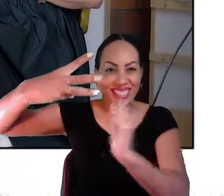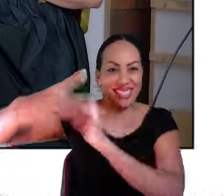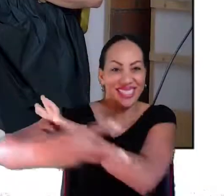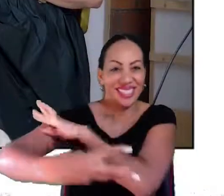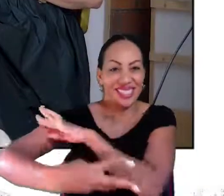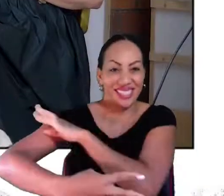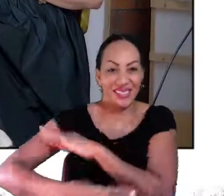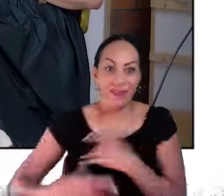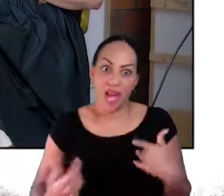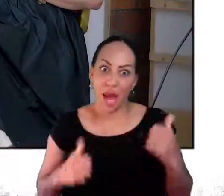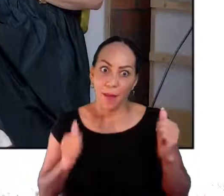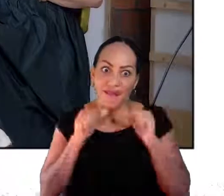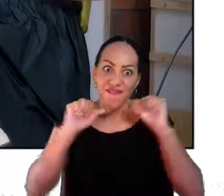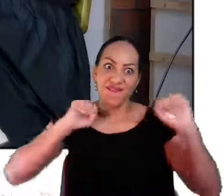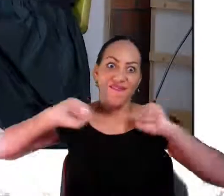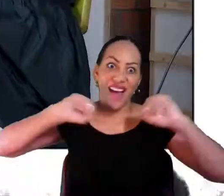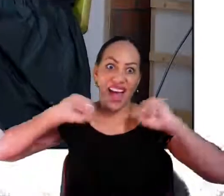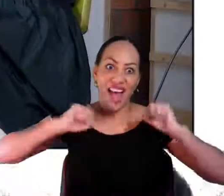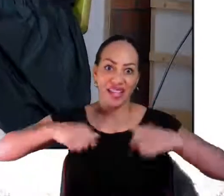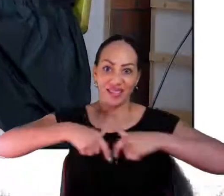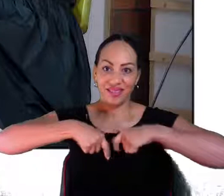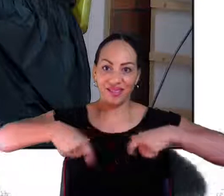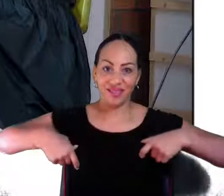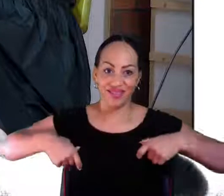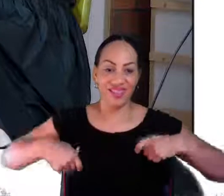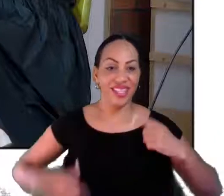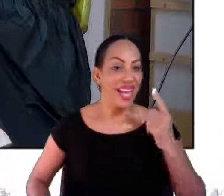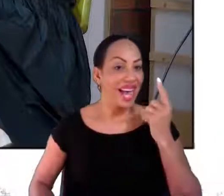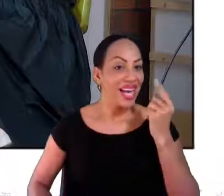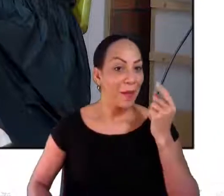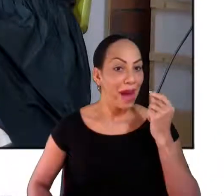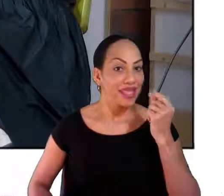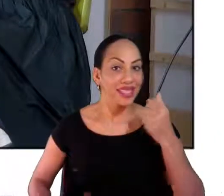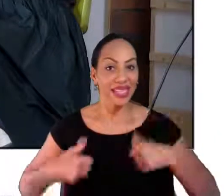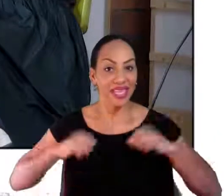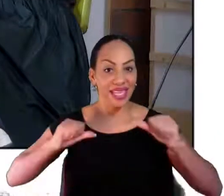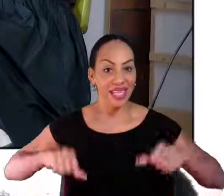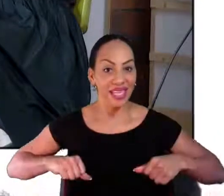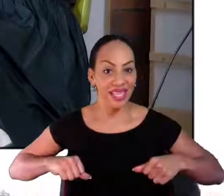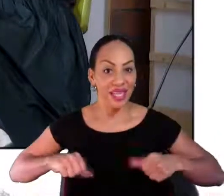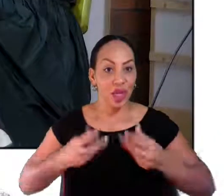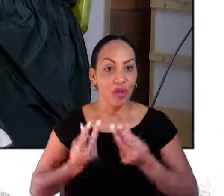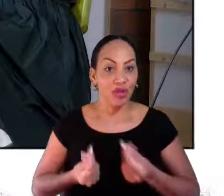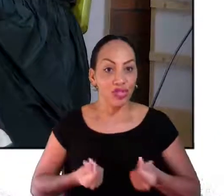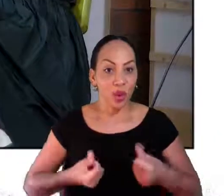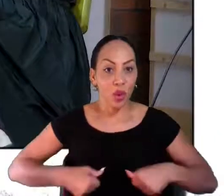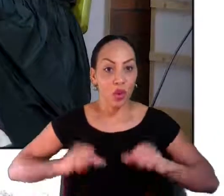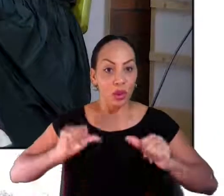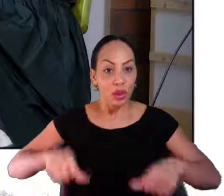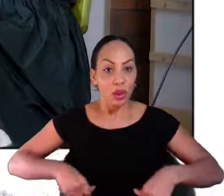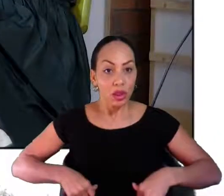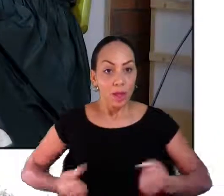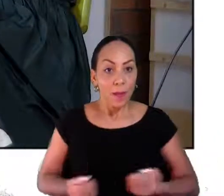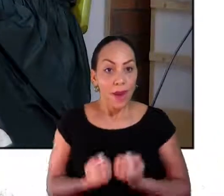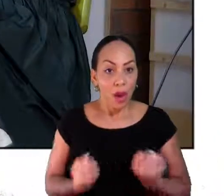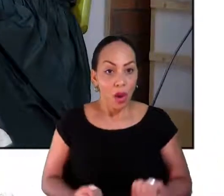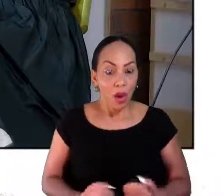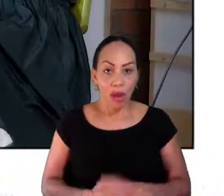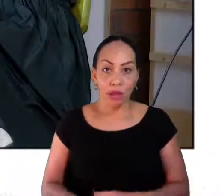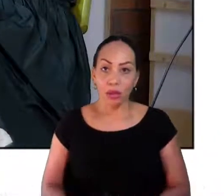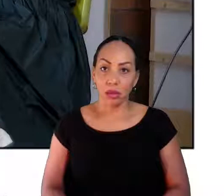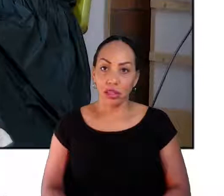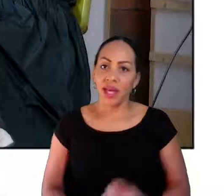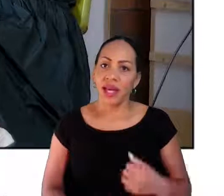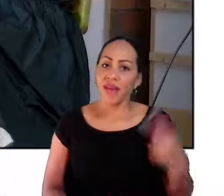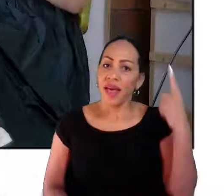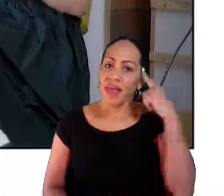it. It grew out of, so all of those experiments that, if I started off with that question of where change can come from, then the next